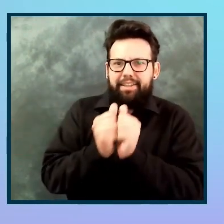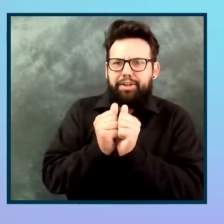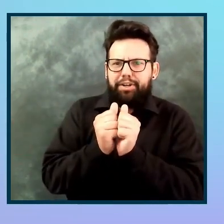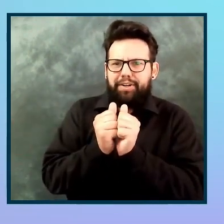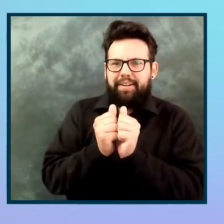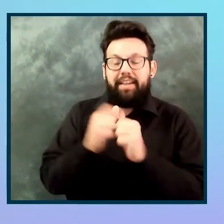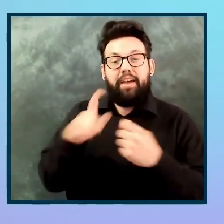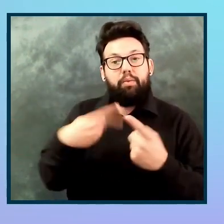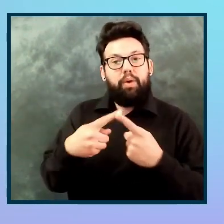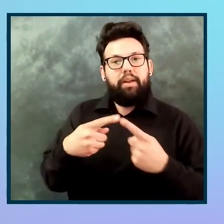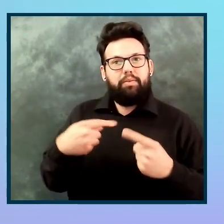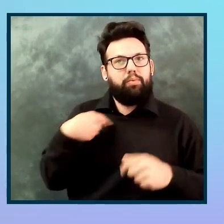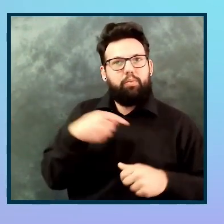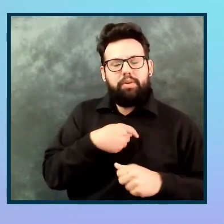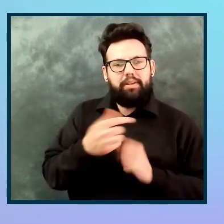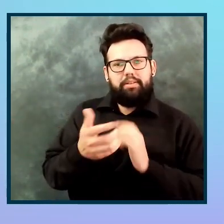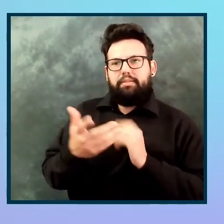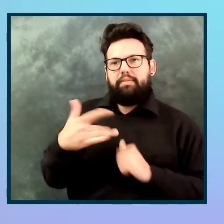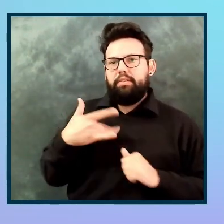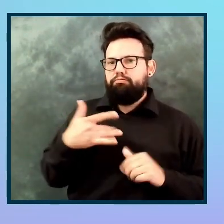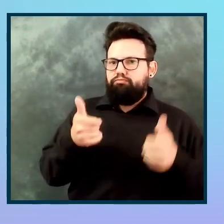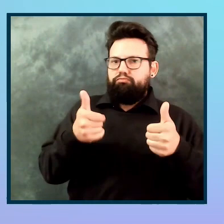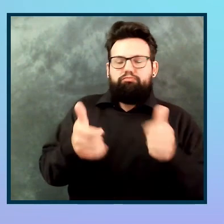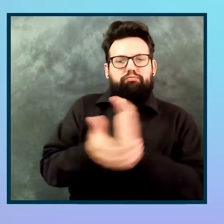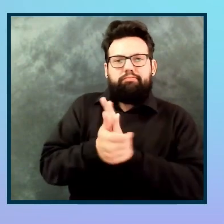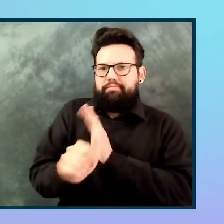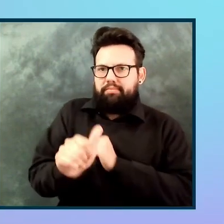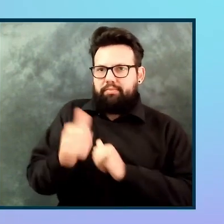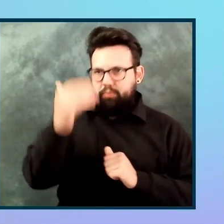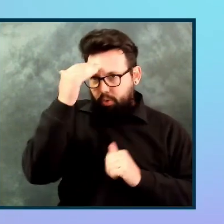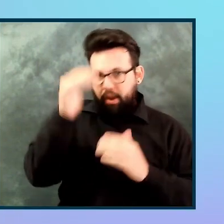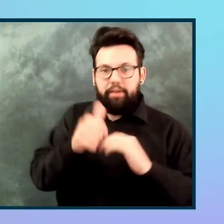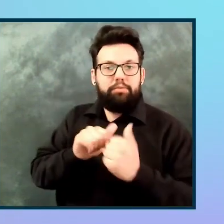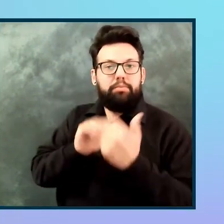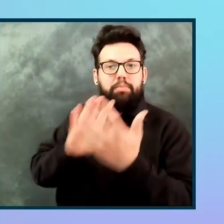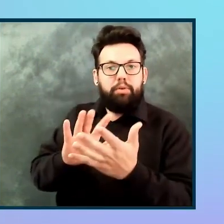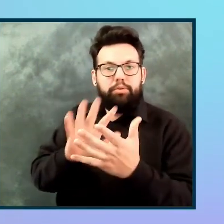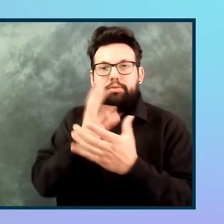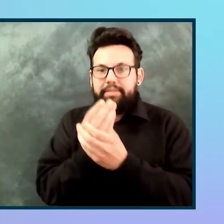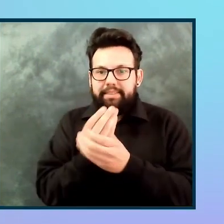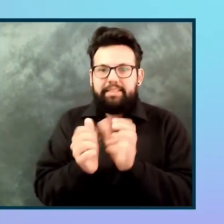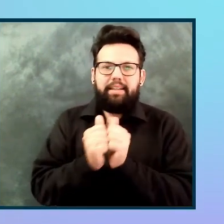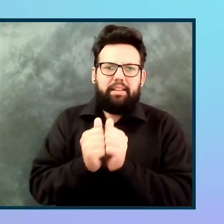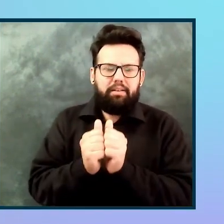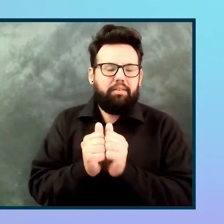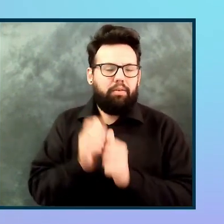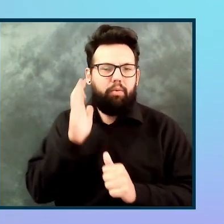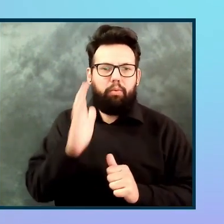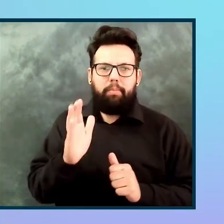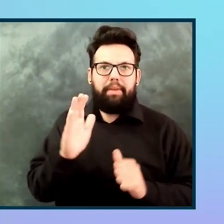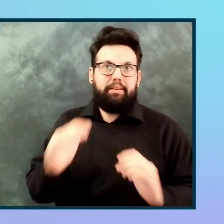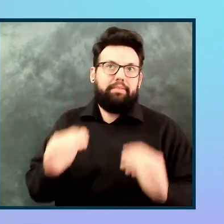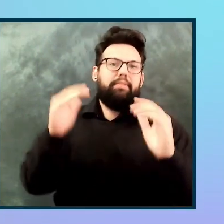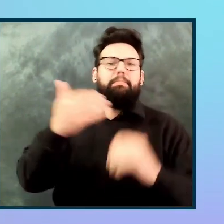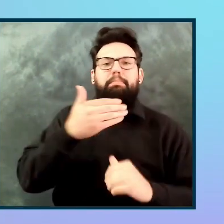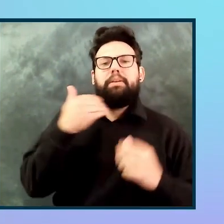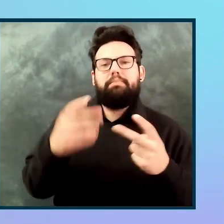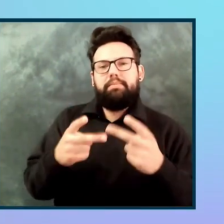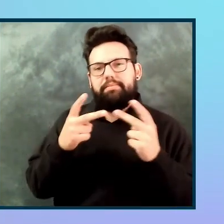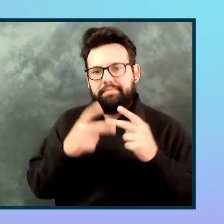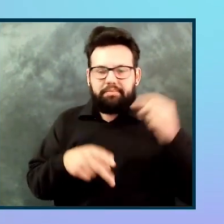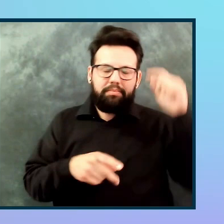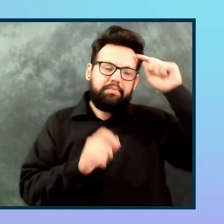we'll get to a better point with accessibility in the future. Yeah, definitely. Another question, what are